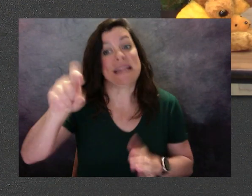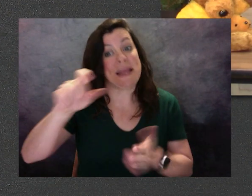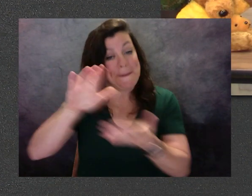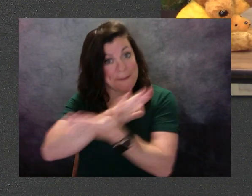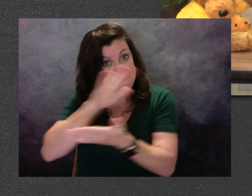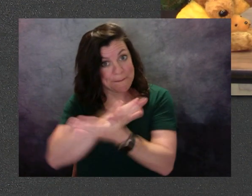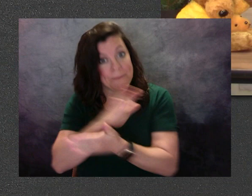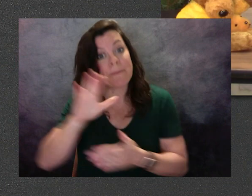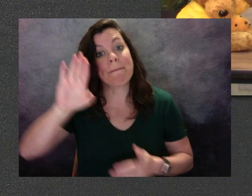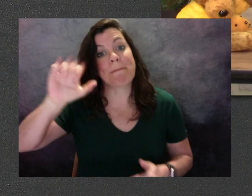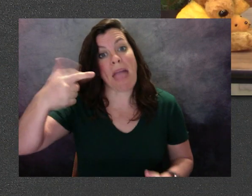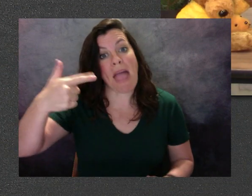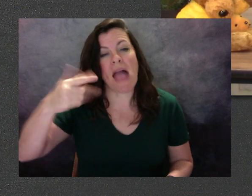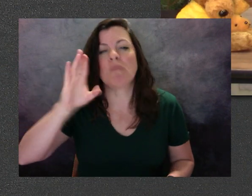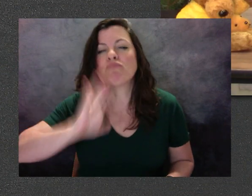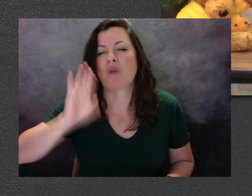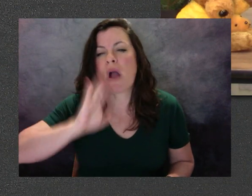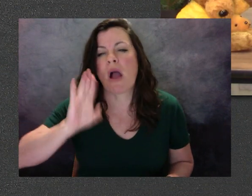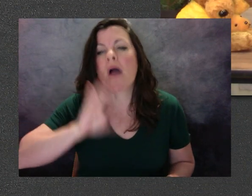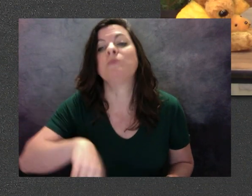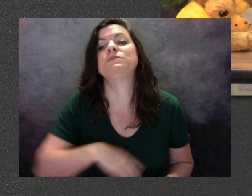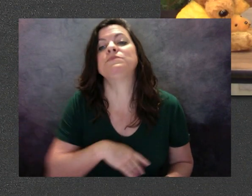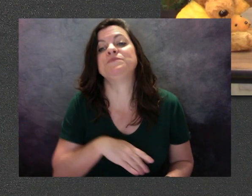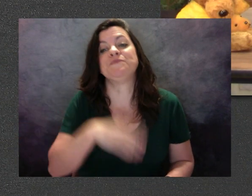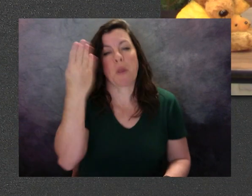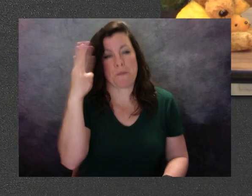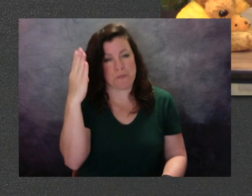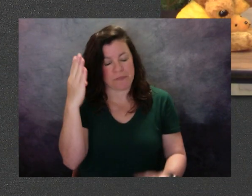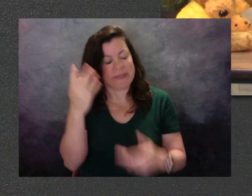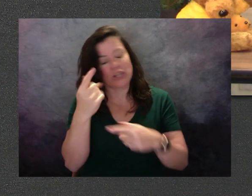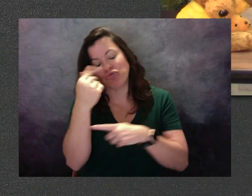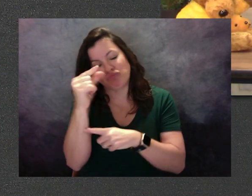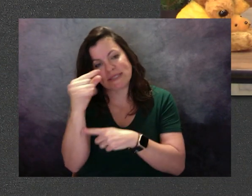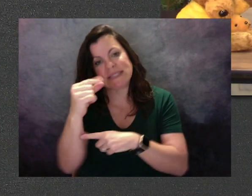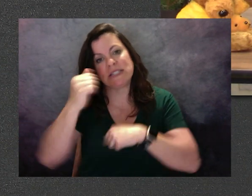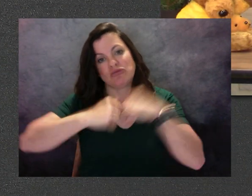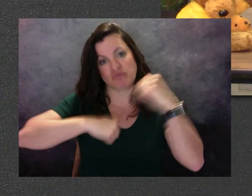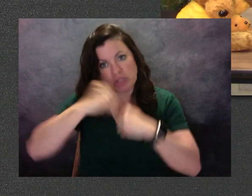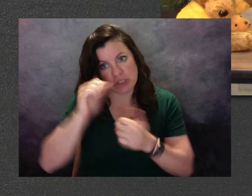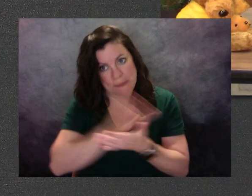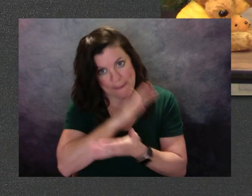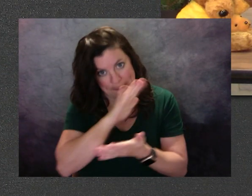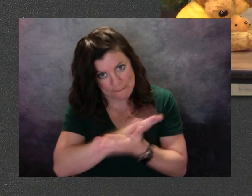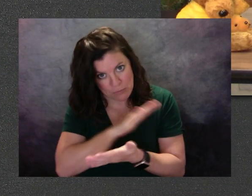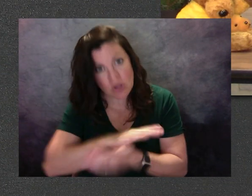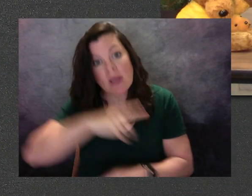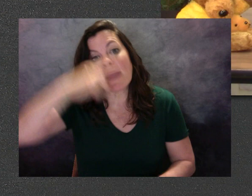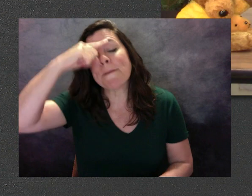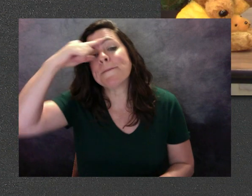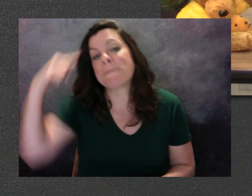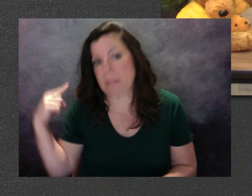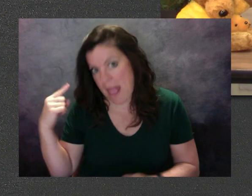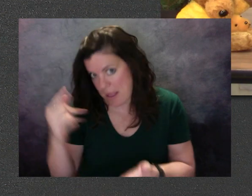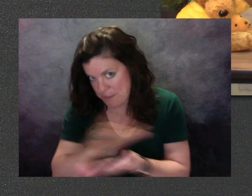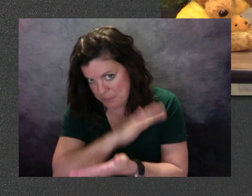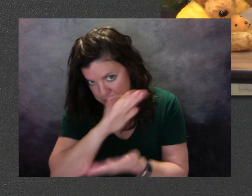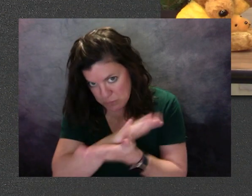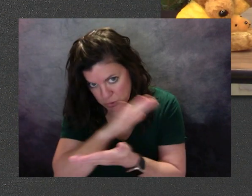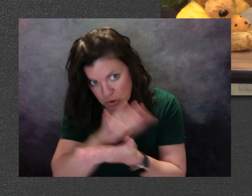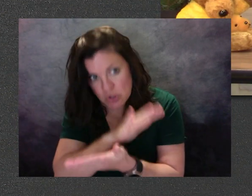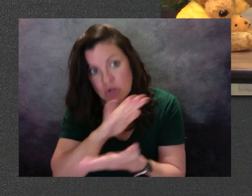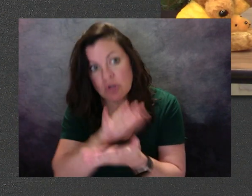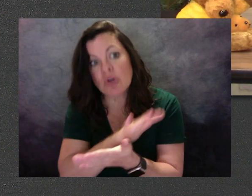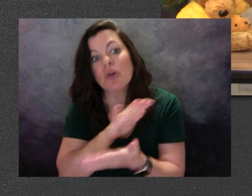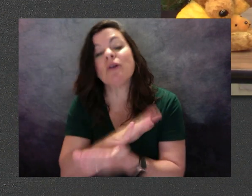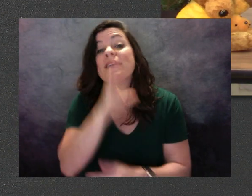construction paper, a black piece of construction paper, a red piece